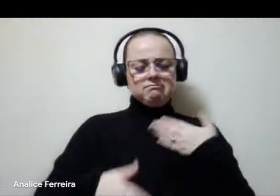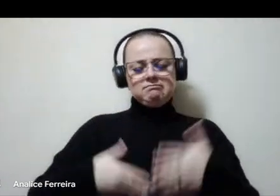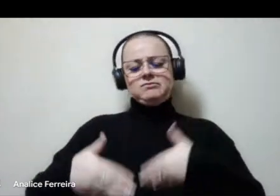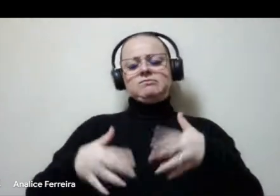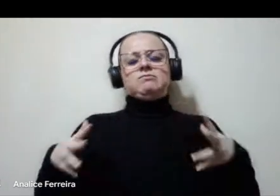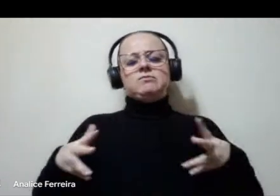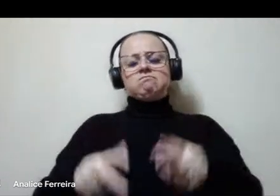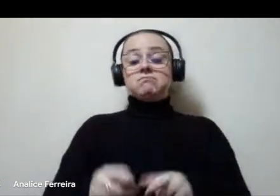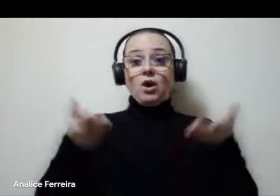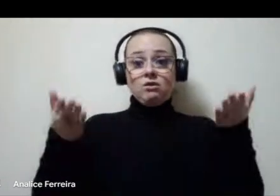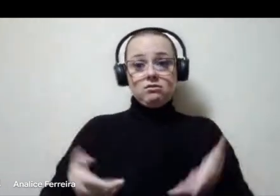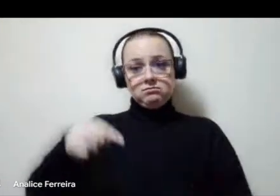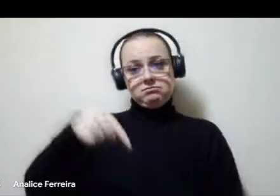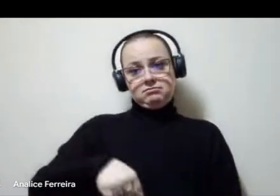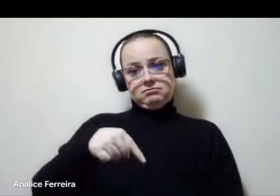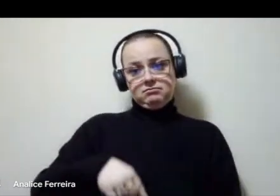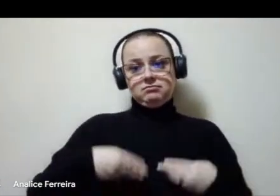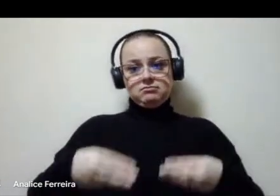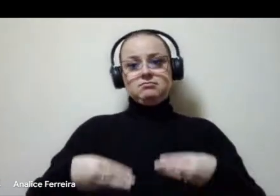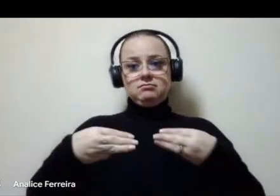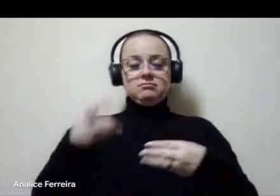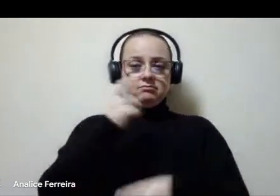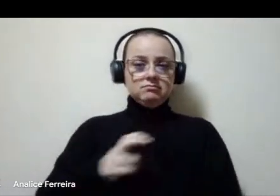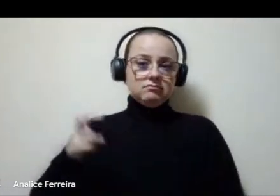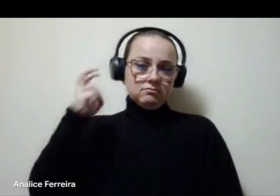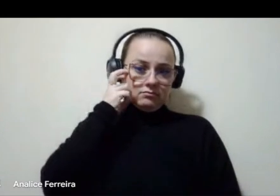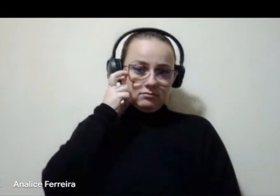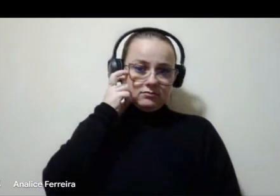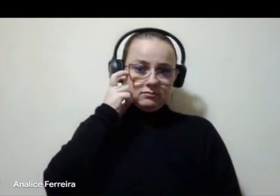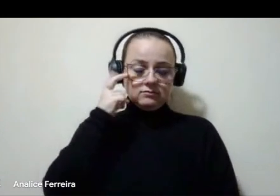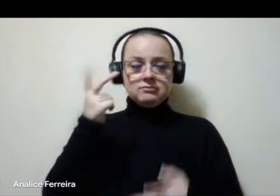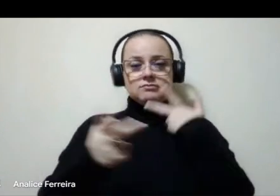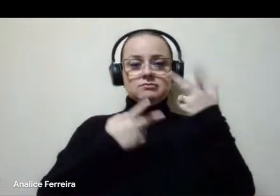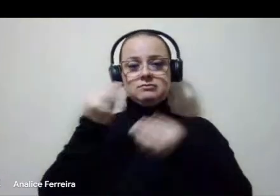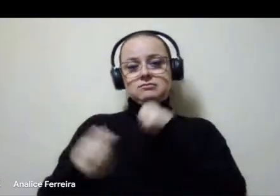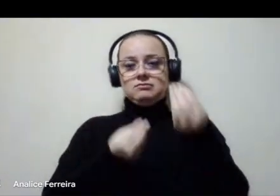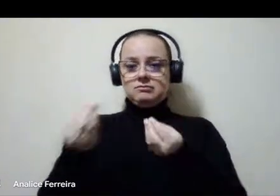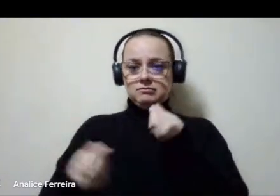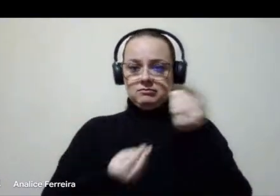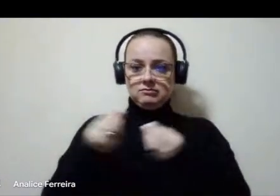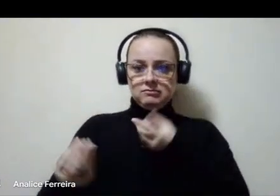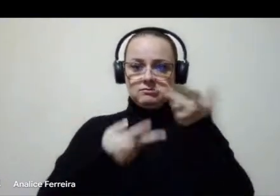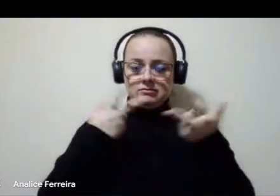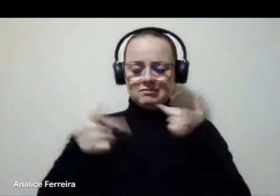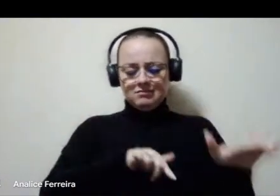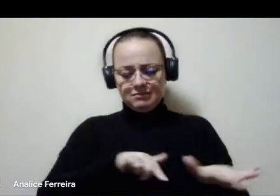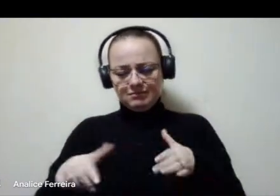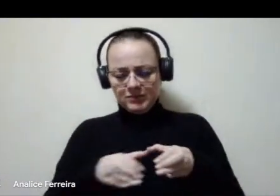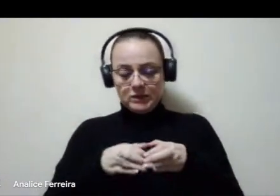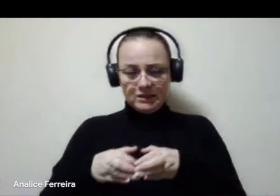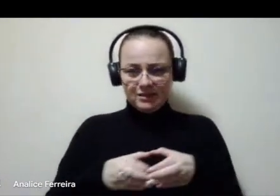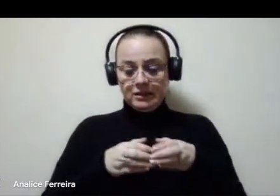Today, here at the Ministry of Culture, I talked about they were these dialogues. They said, look, this week, the team is there in the module 1